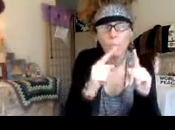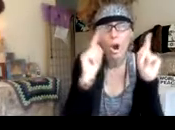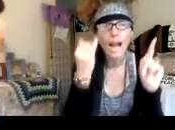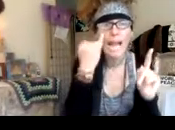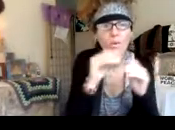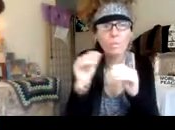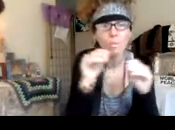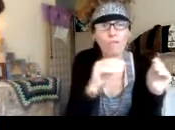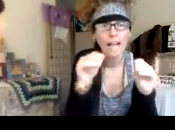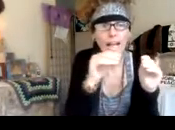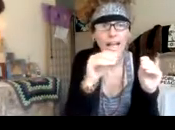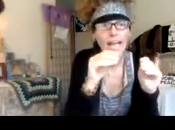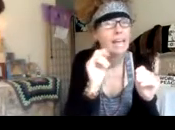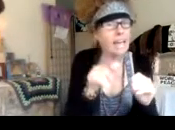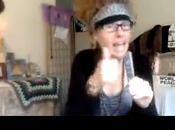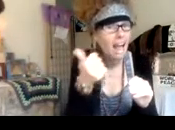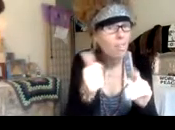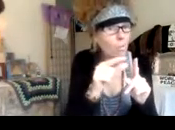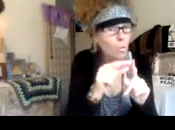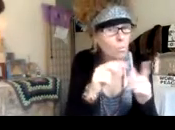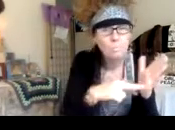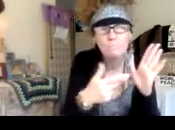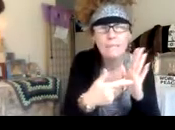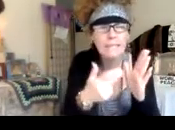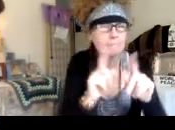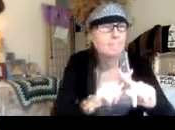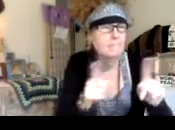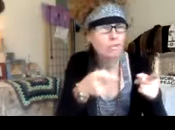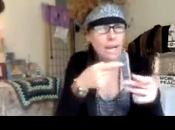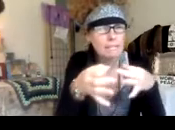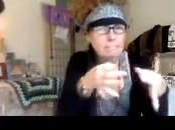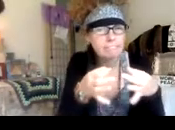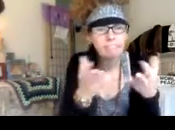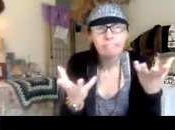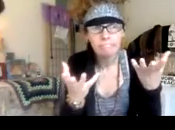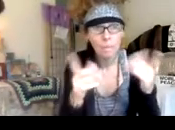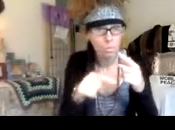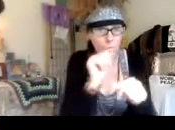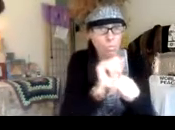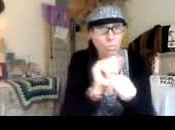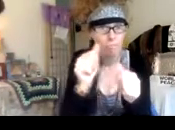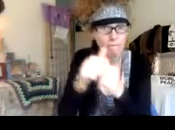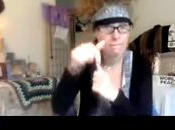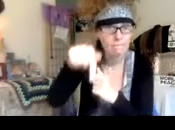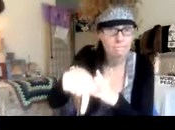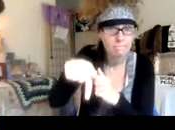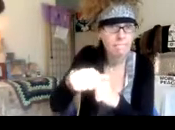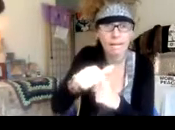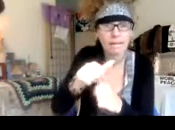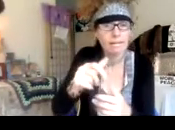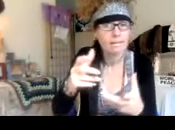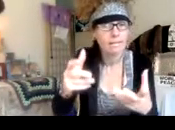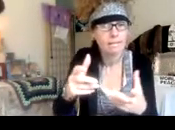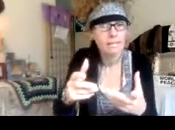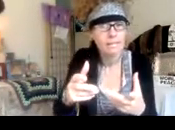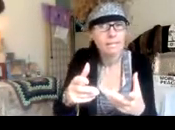was moving. In other words, when I'm working with this, it doesn't care a thing